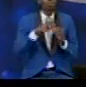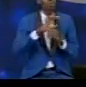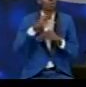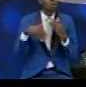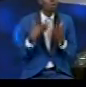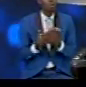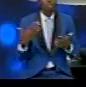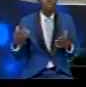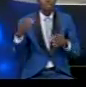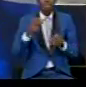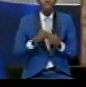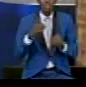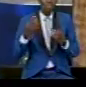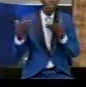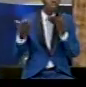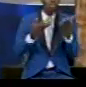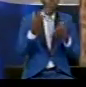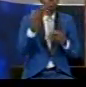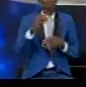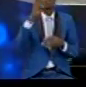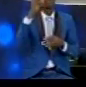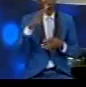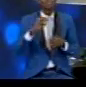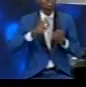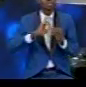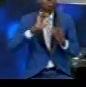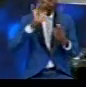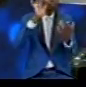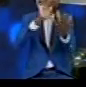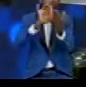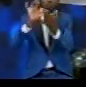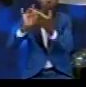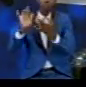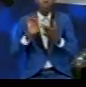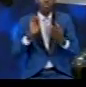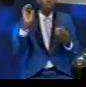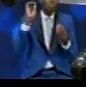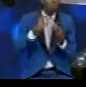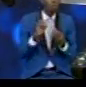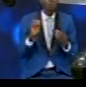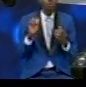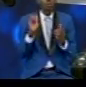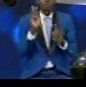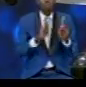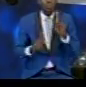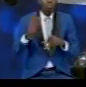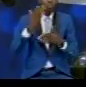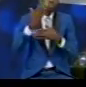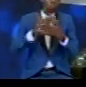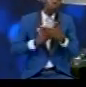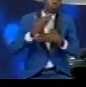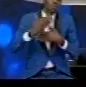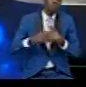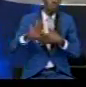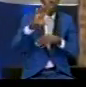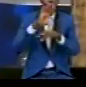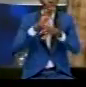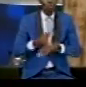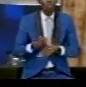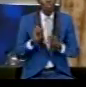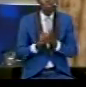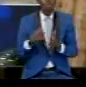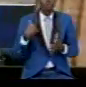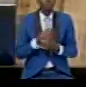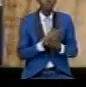In the service of God, in reaching out further to the people beyond your culture, that will grow